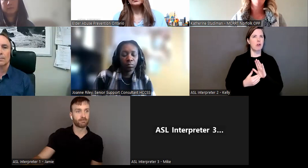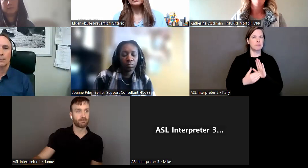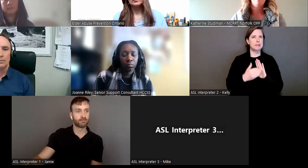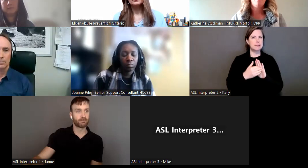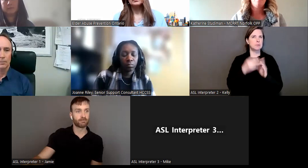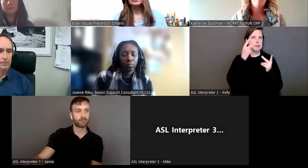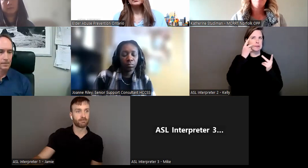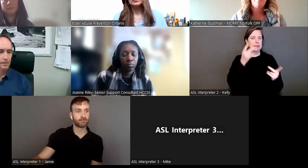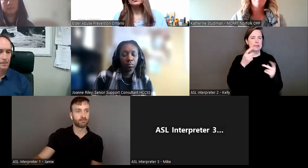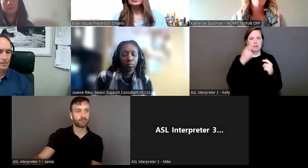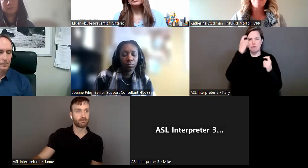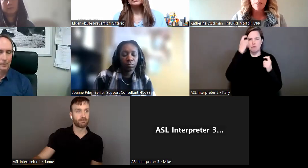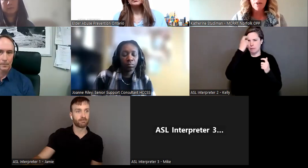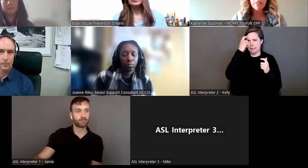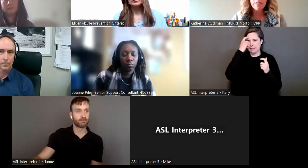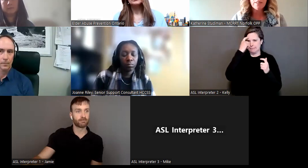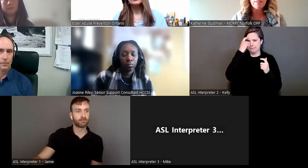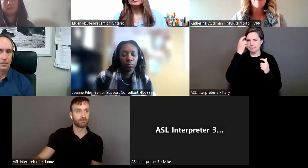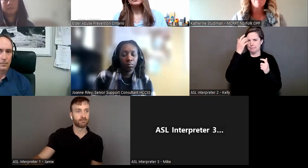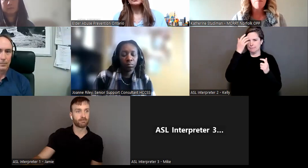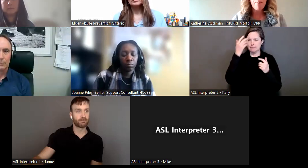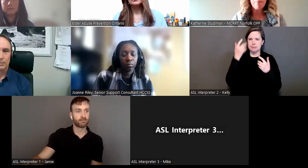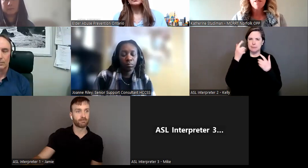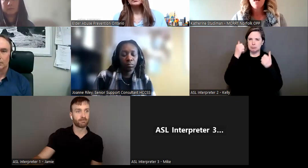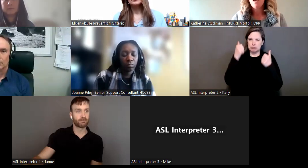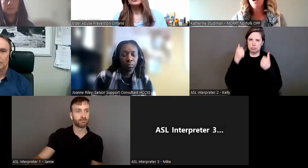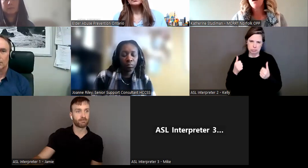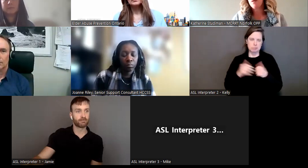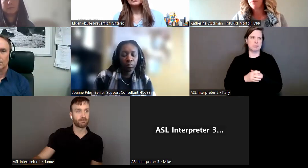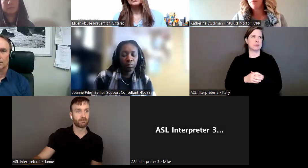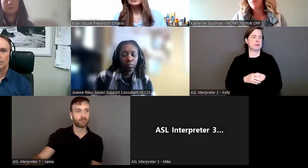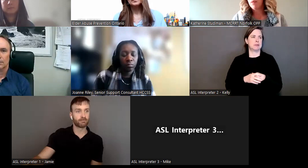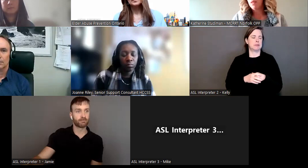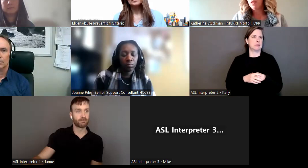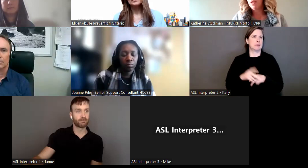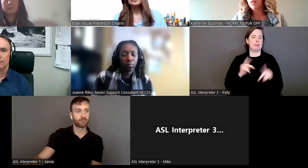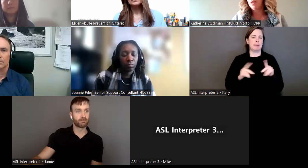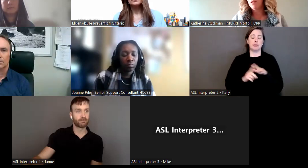away. We have a lot of missing persons that come up.